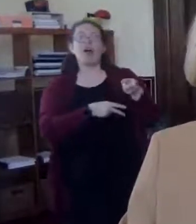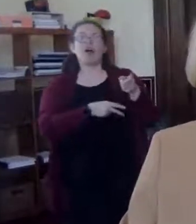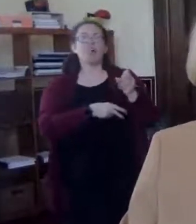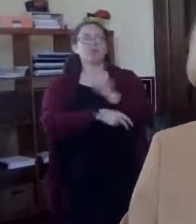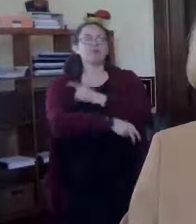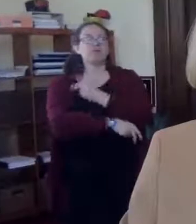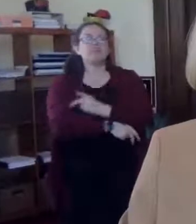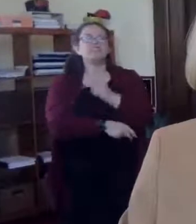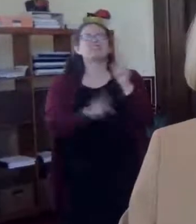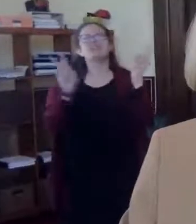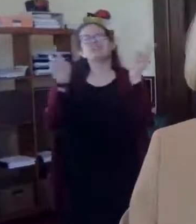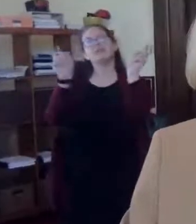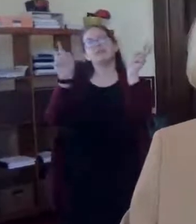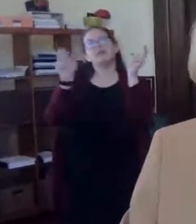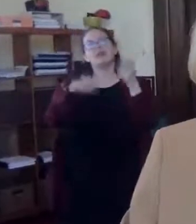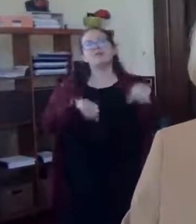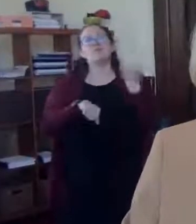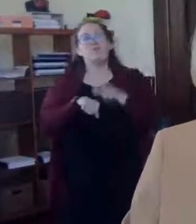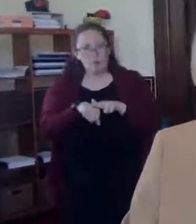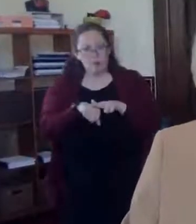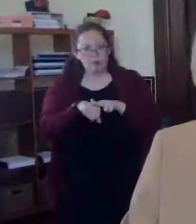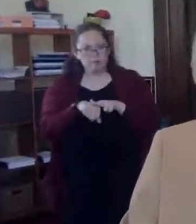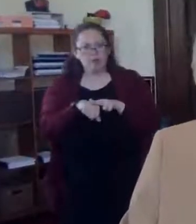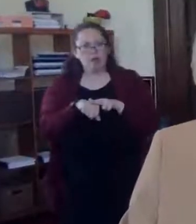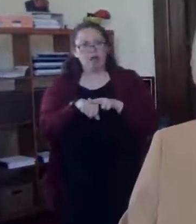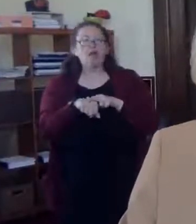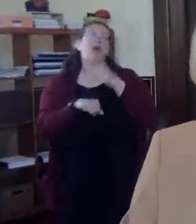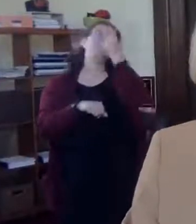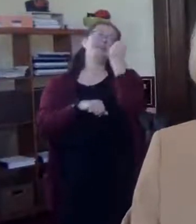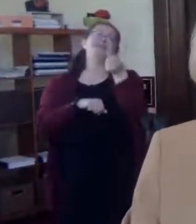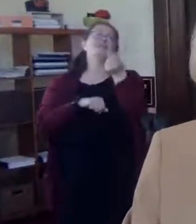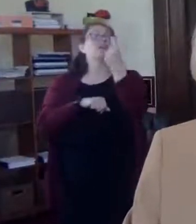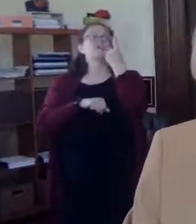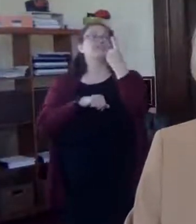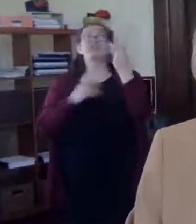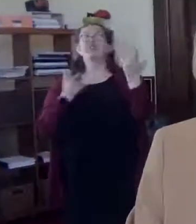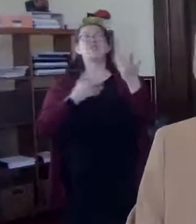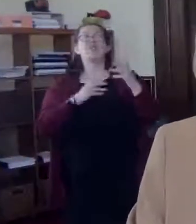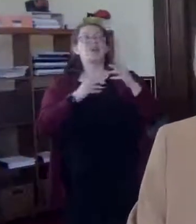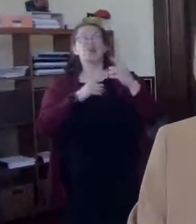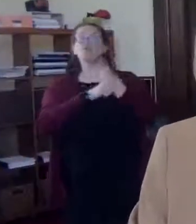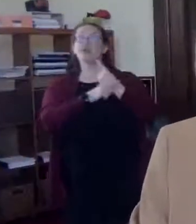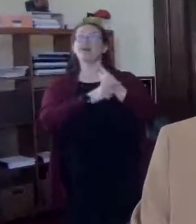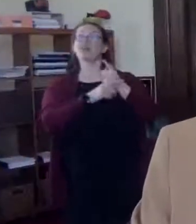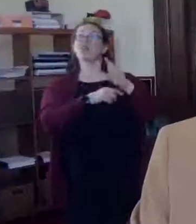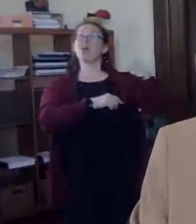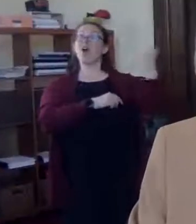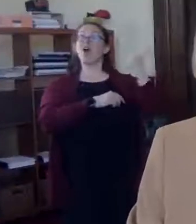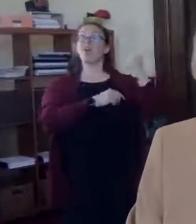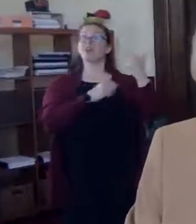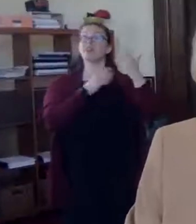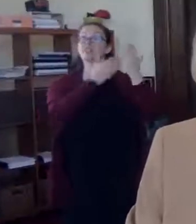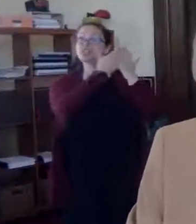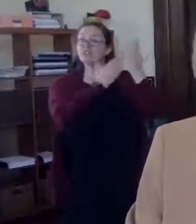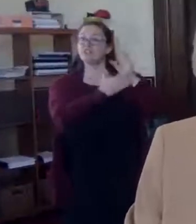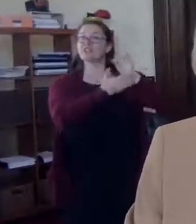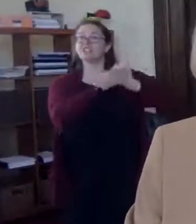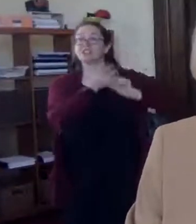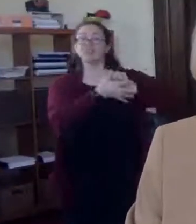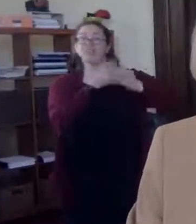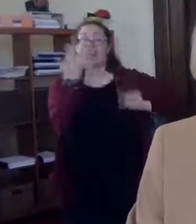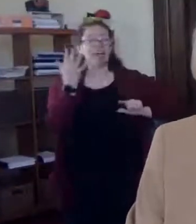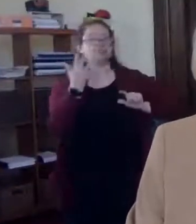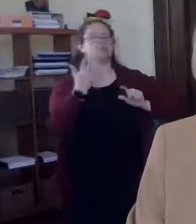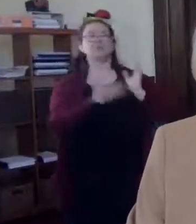you know, they've all stopped all elective surgeries at this point in time, but they'll have to begin those again at